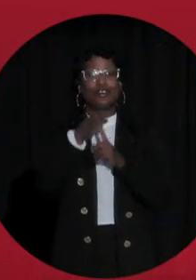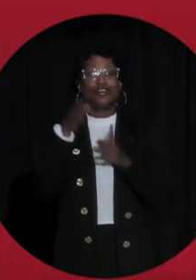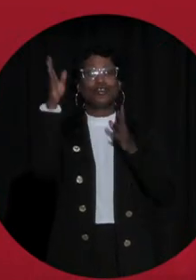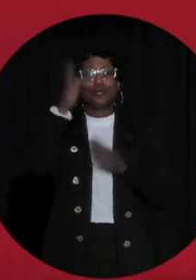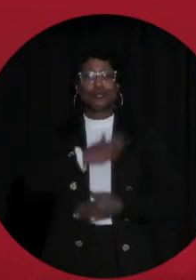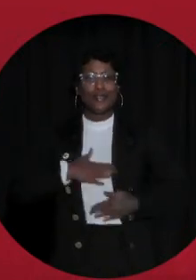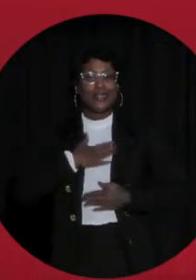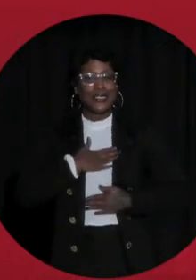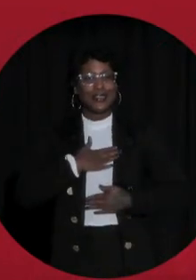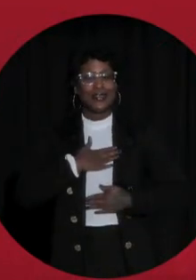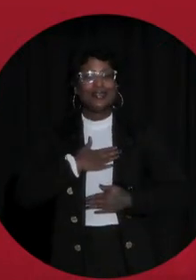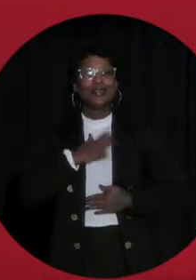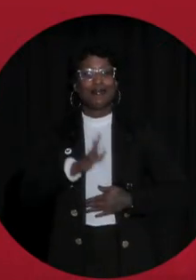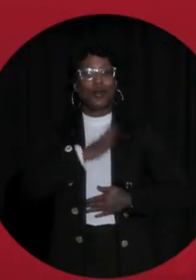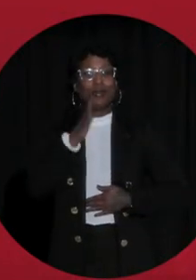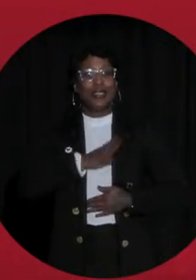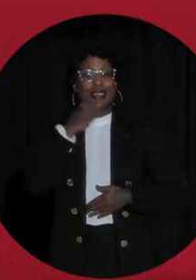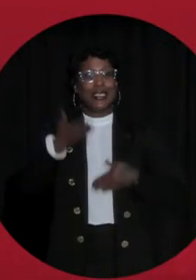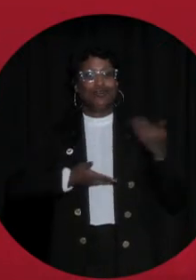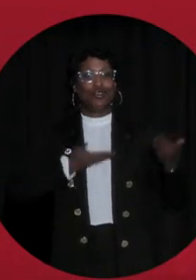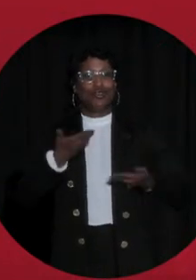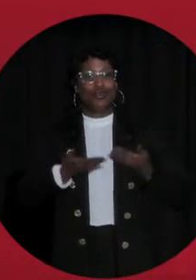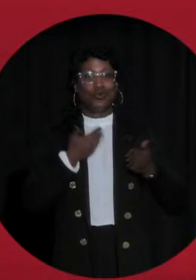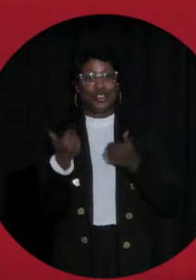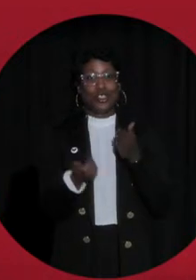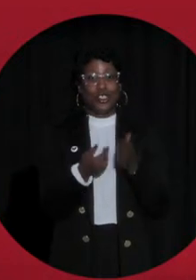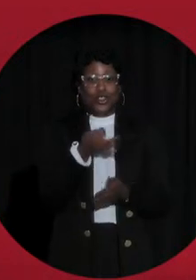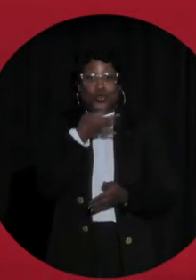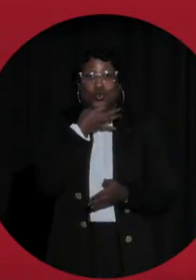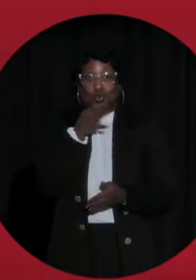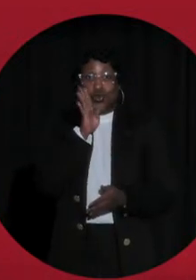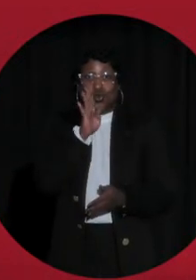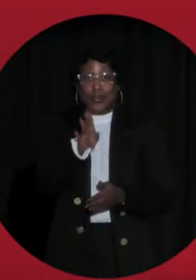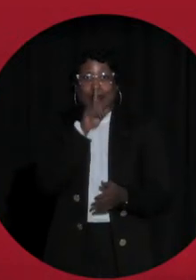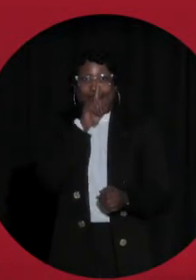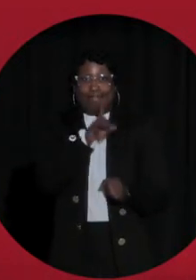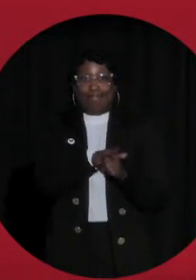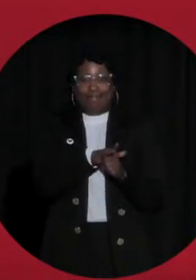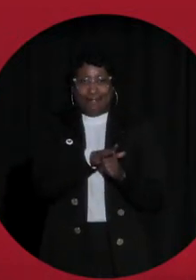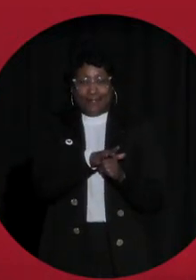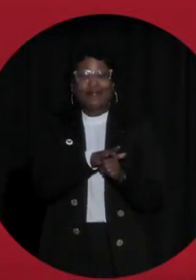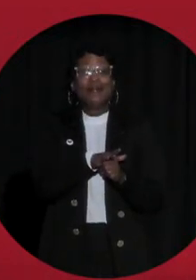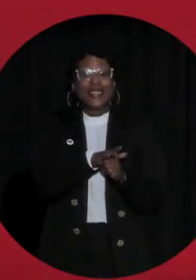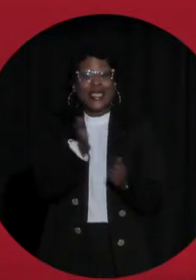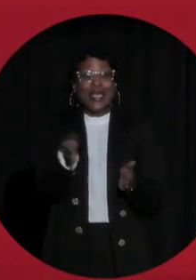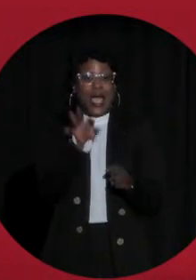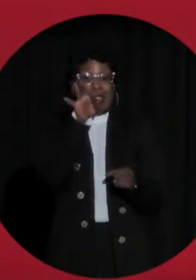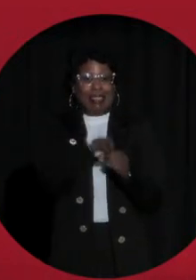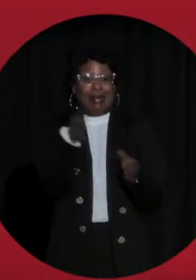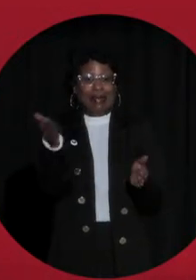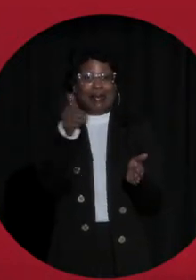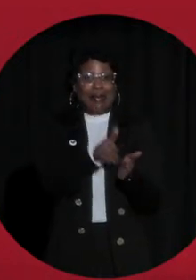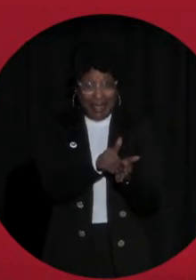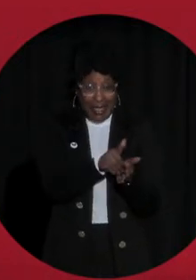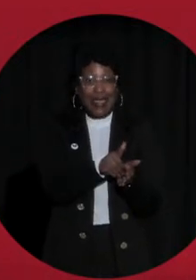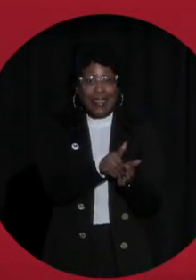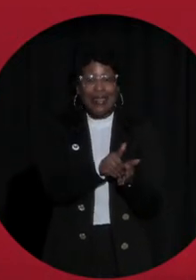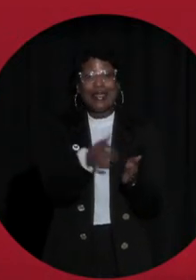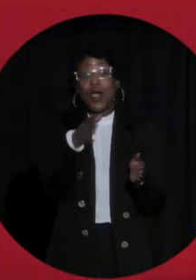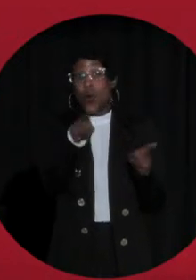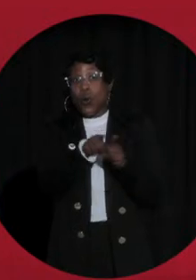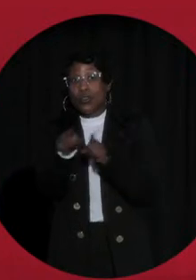formally introduce the soon-to-be sworn-in, re-elected, and newly elected Prince George's